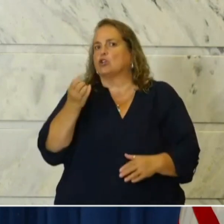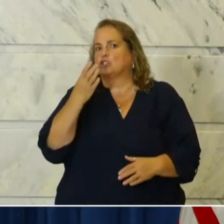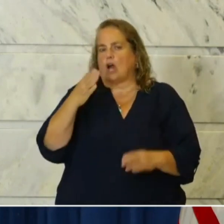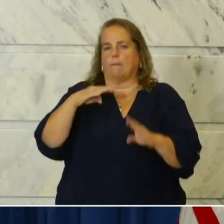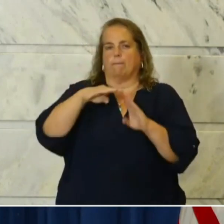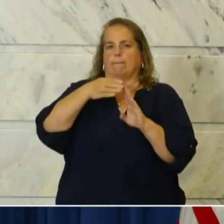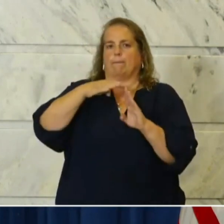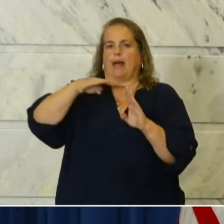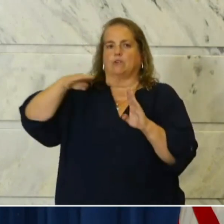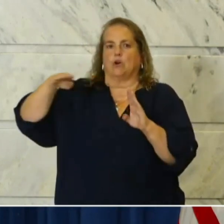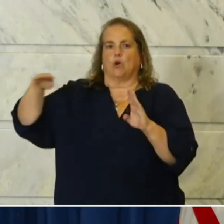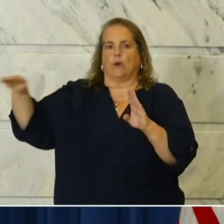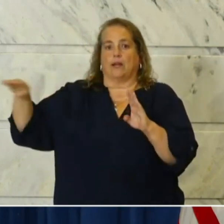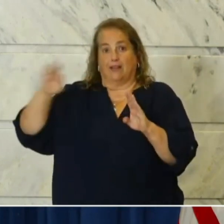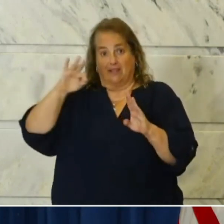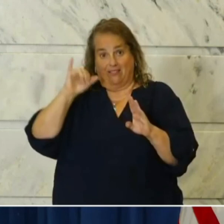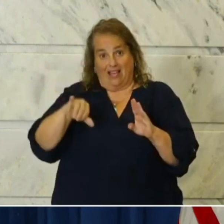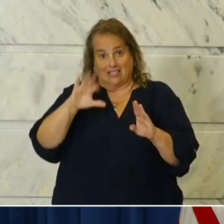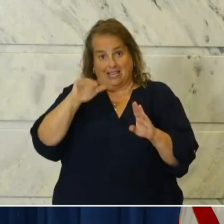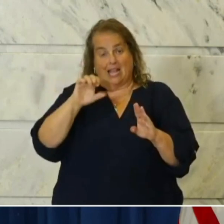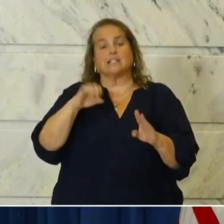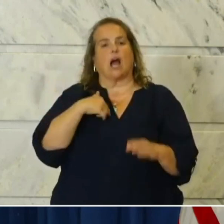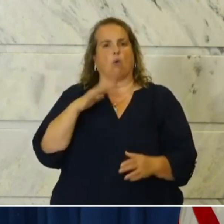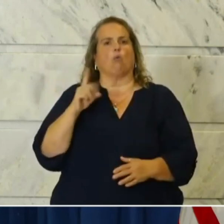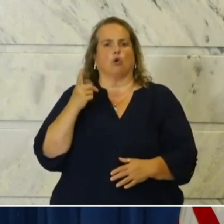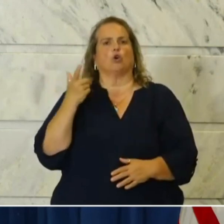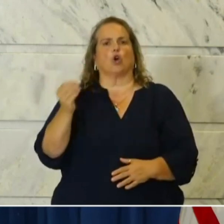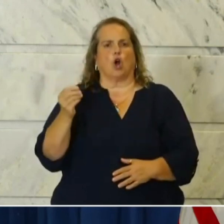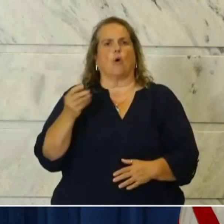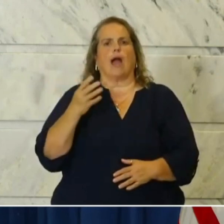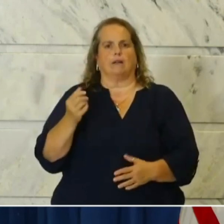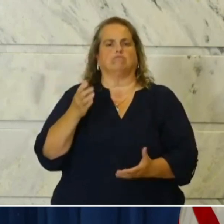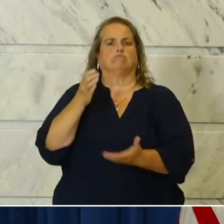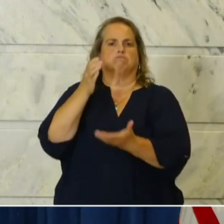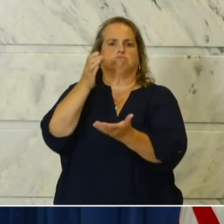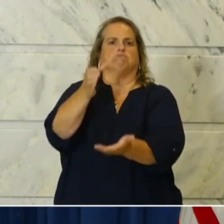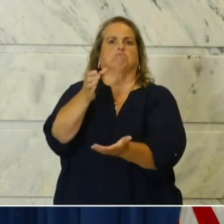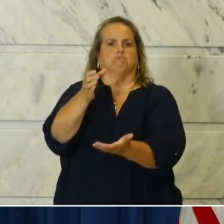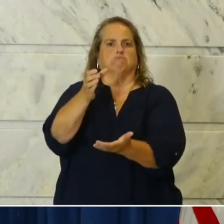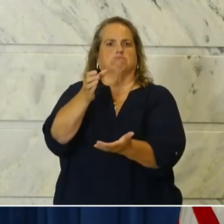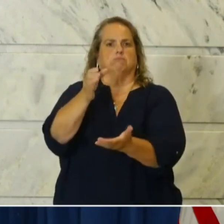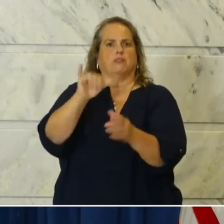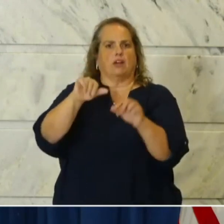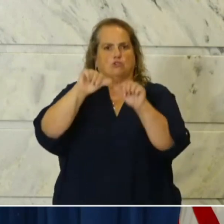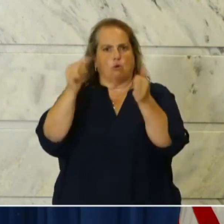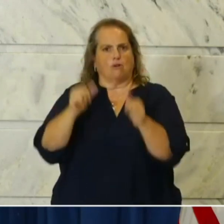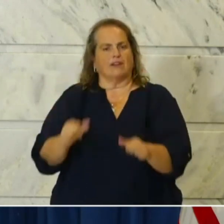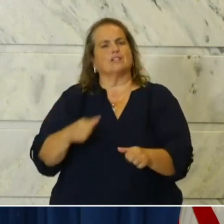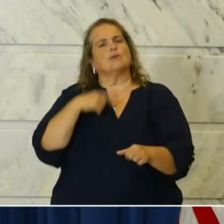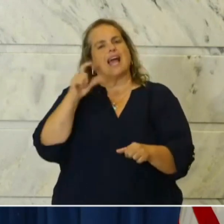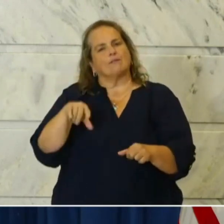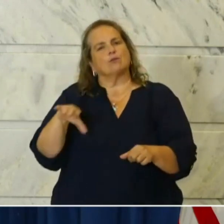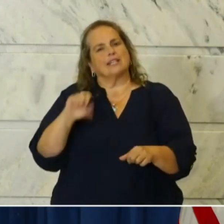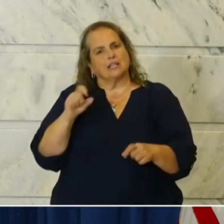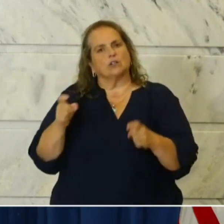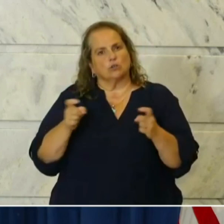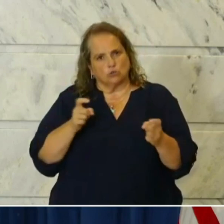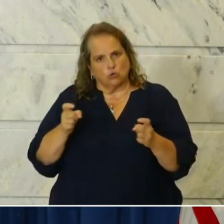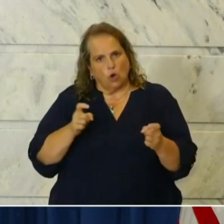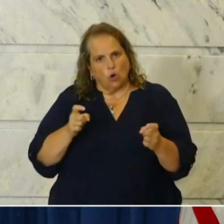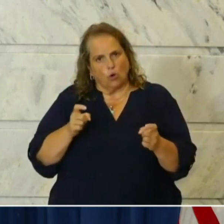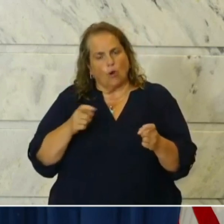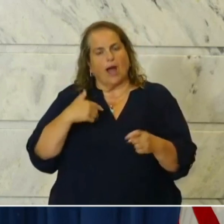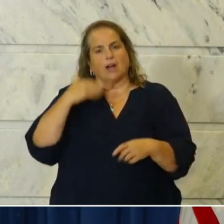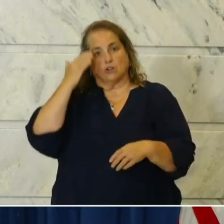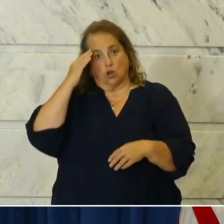them. And if that's the case, I probably would go and hand out that trophy. So we've got to get control of this. I know